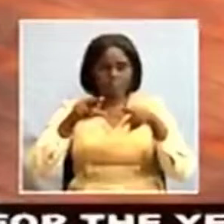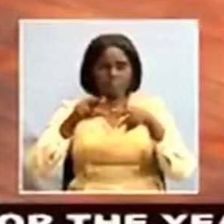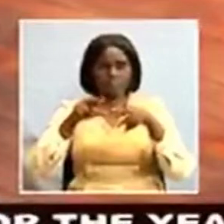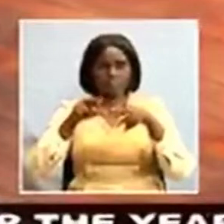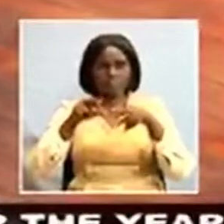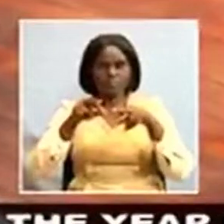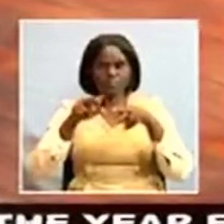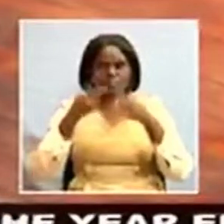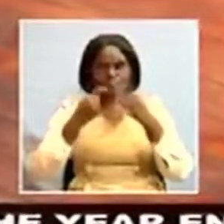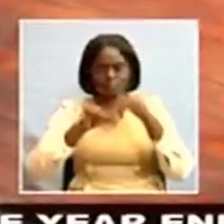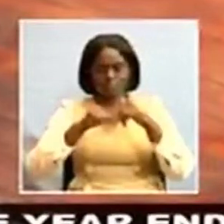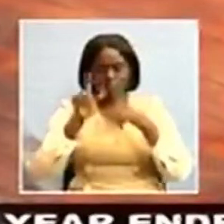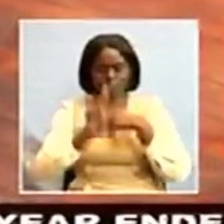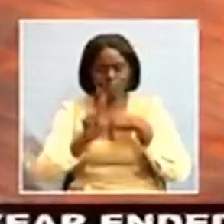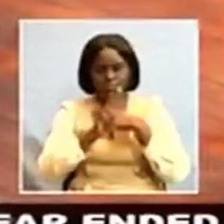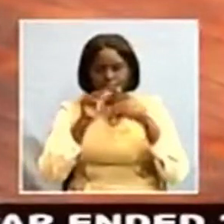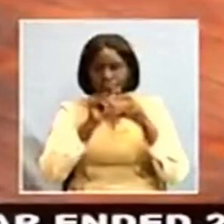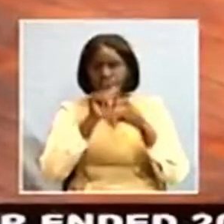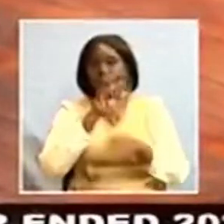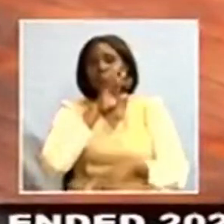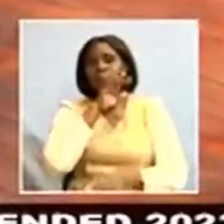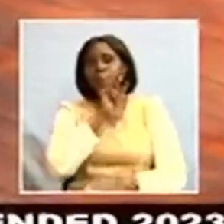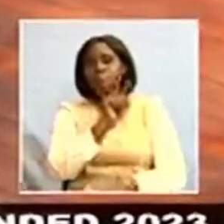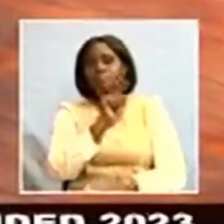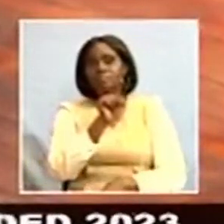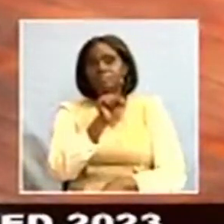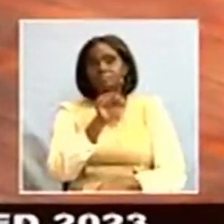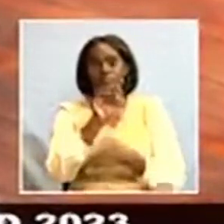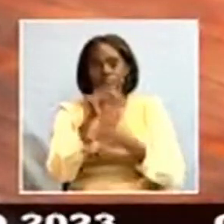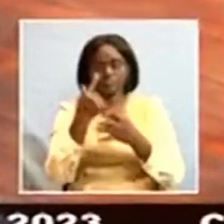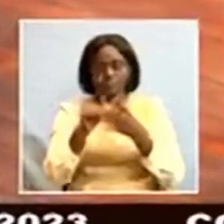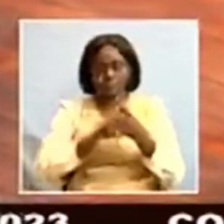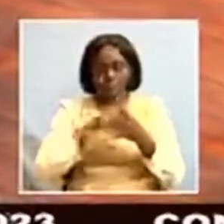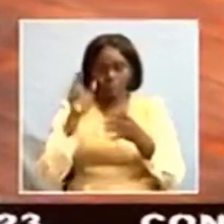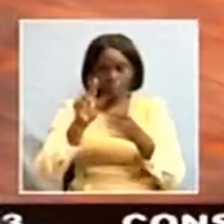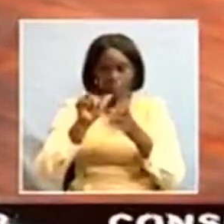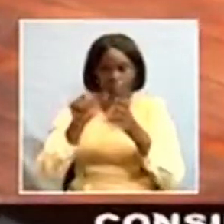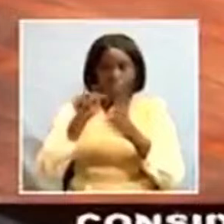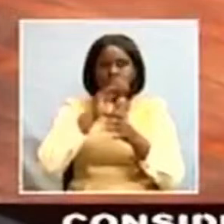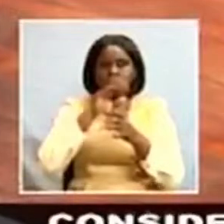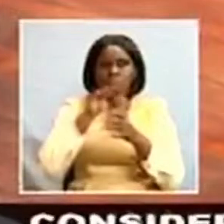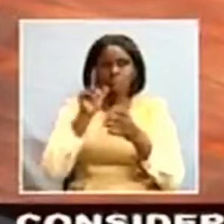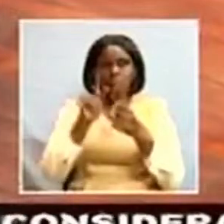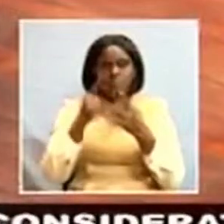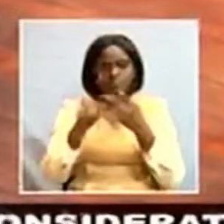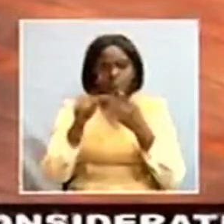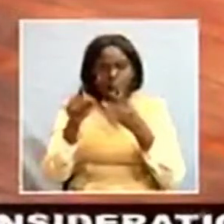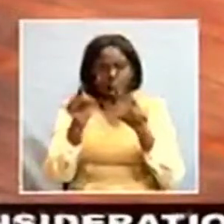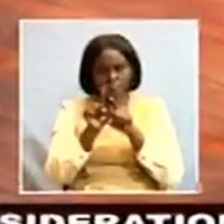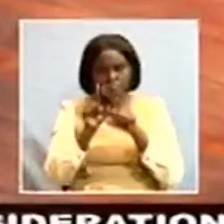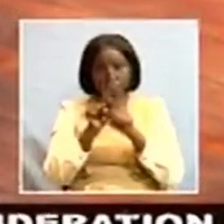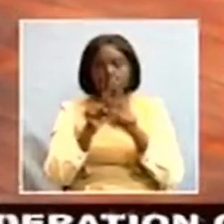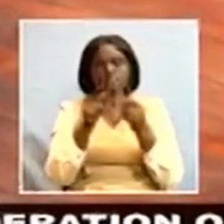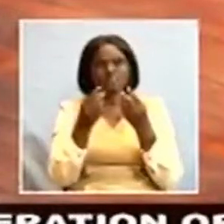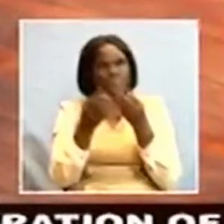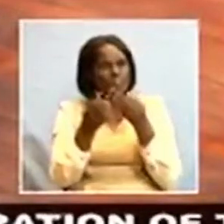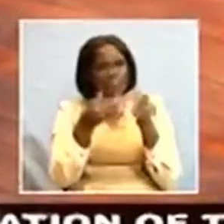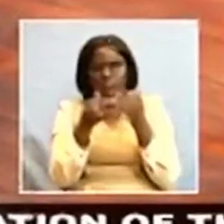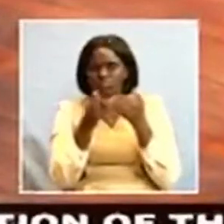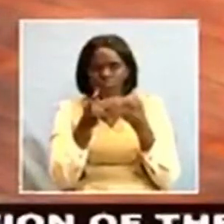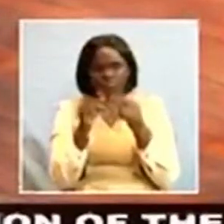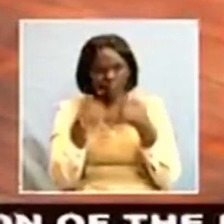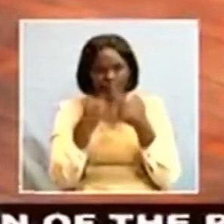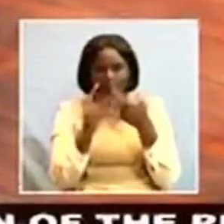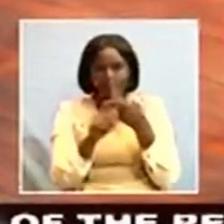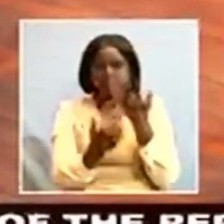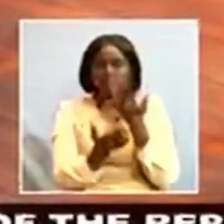we will be using it in the dump site, or rather we are using it in the dump site instead, but it is manual. We have to attach